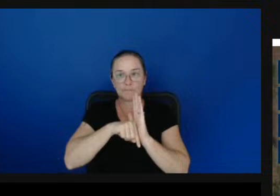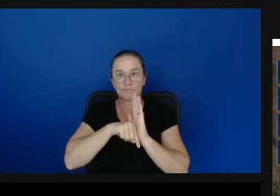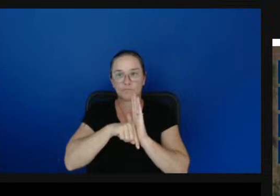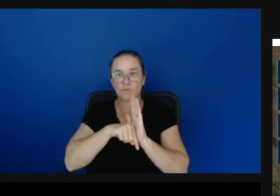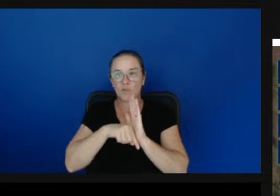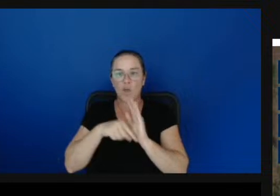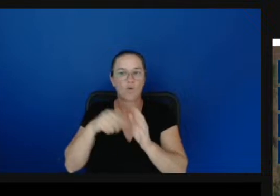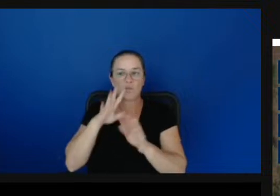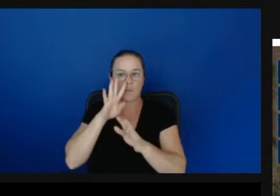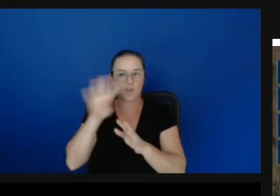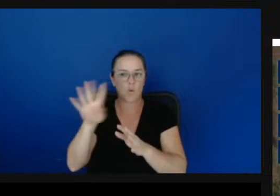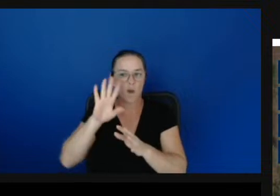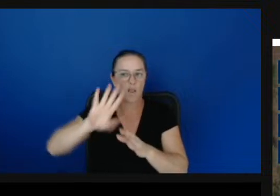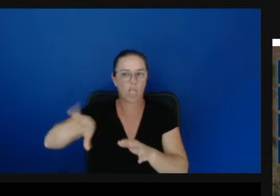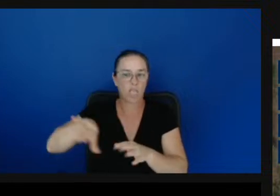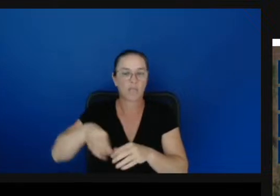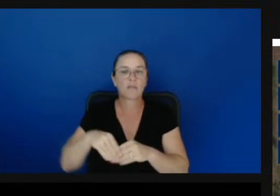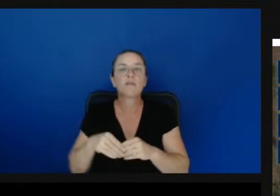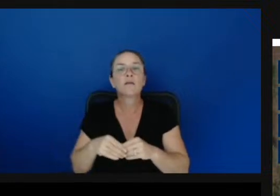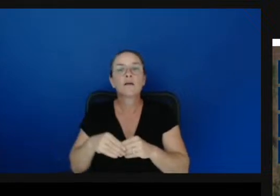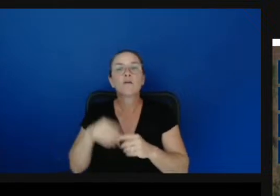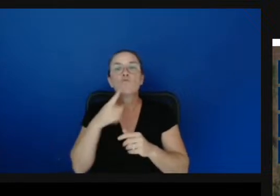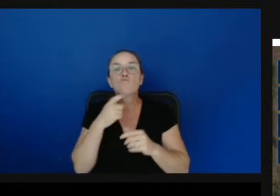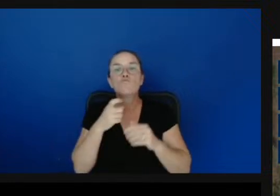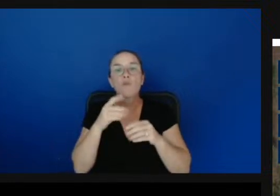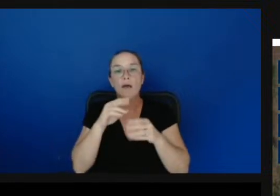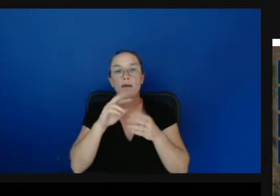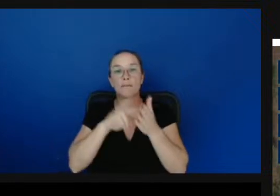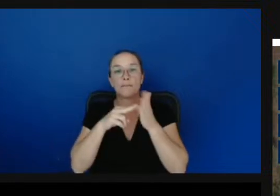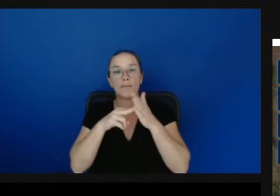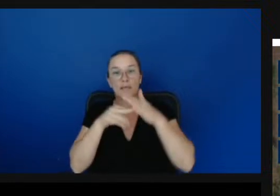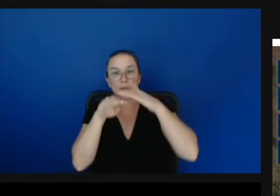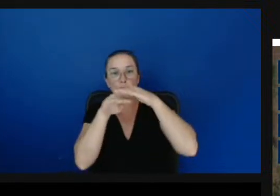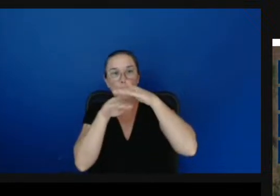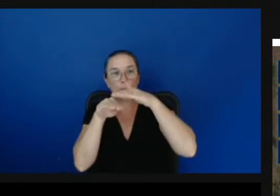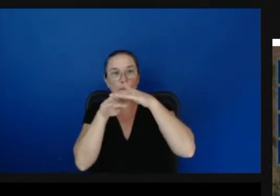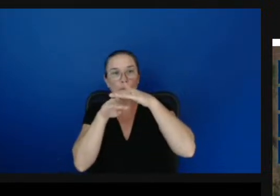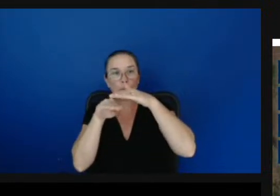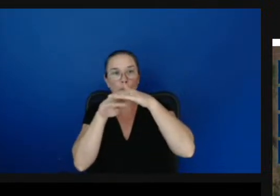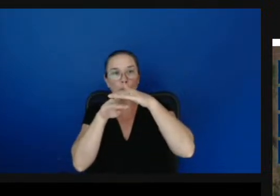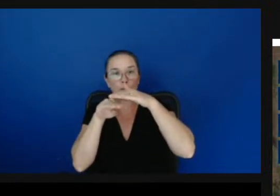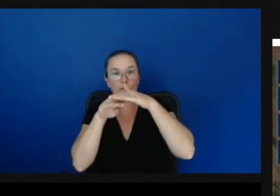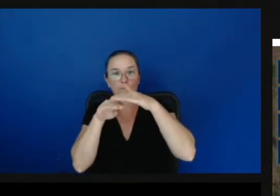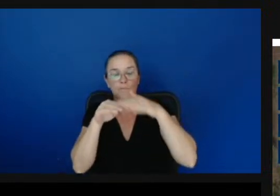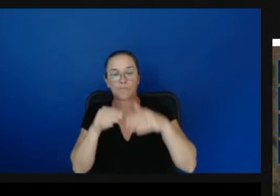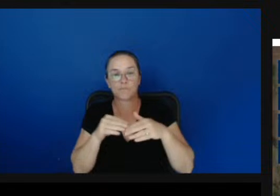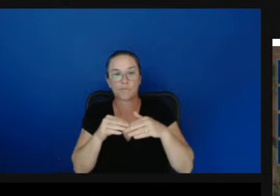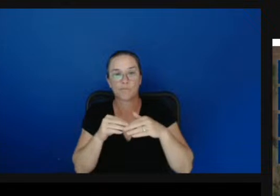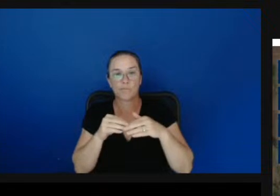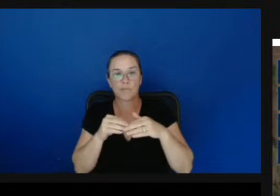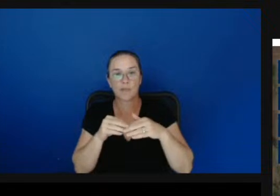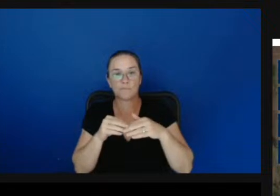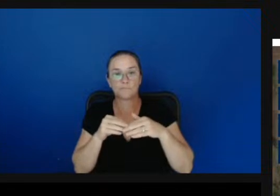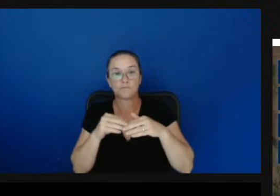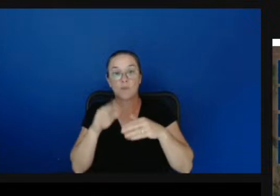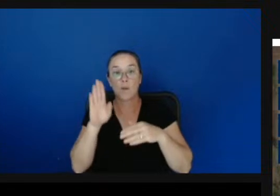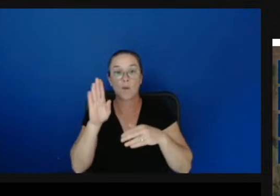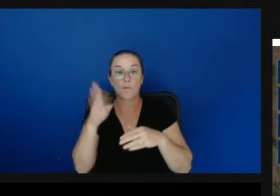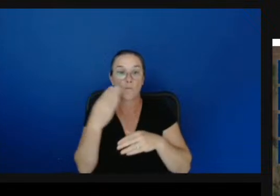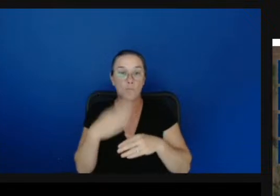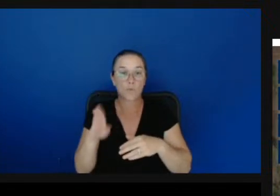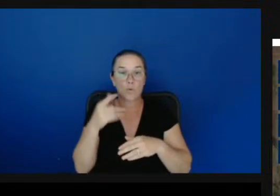here. But the depth, the reds are shallow. Let's put the key up so you guys can see. Reds are shallow and the blues and greens are